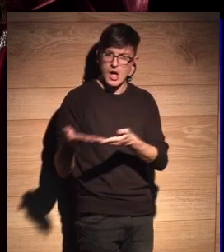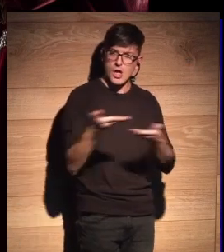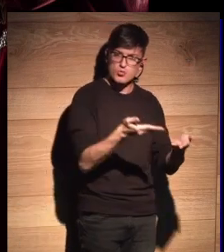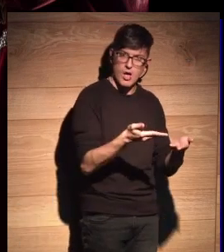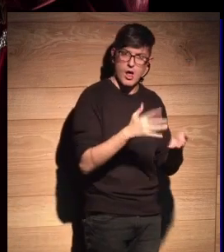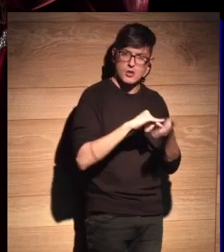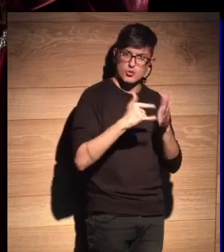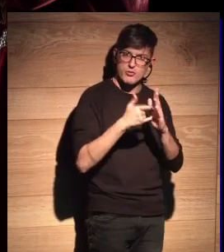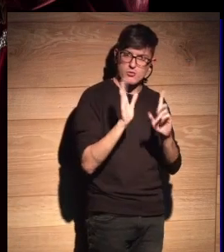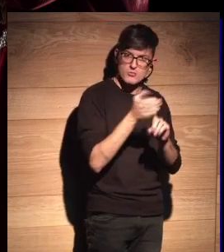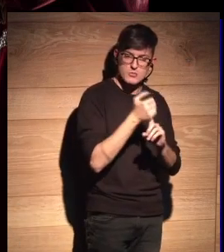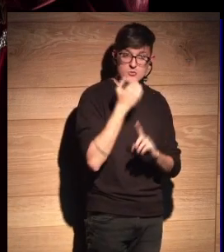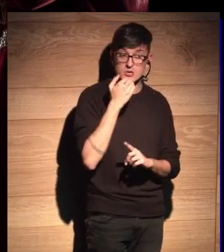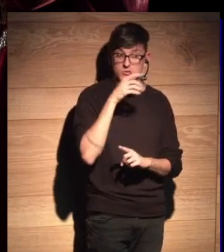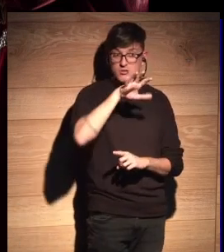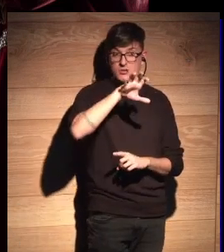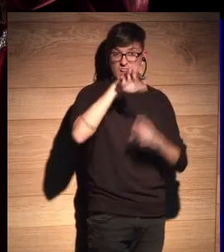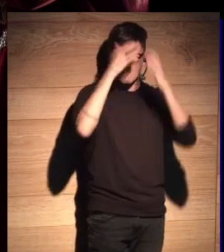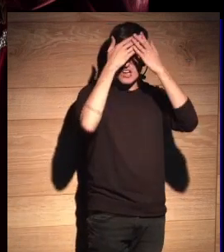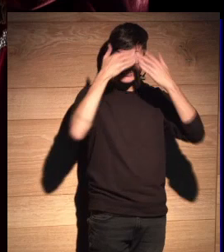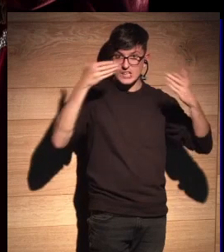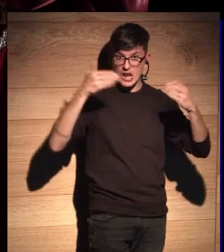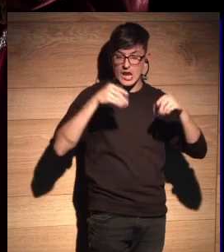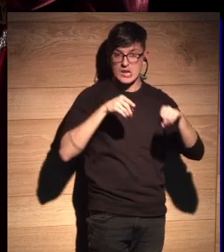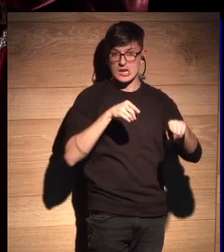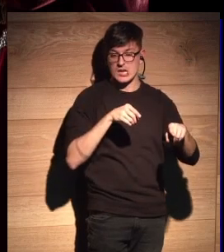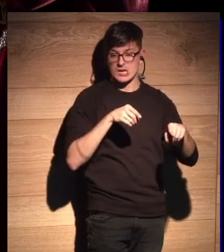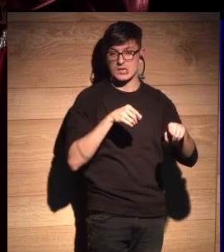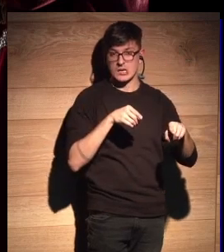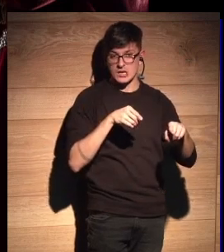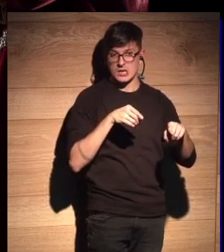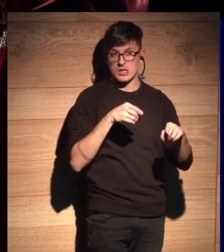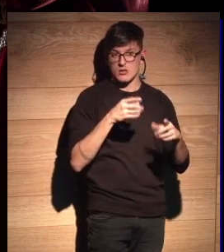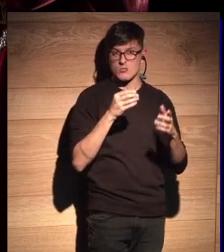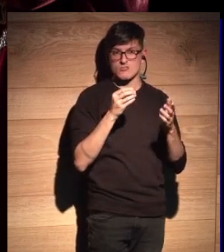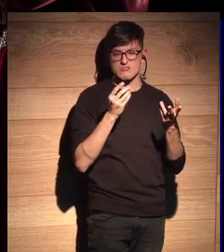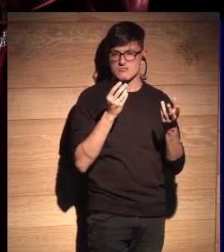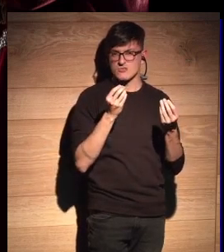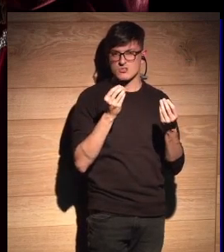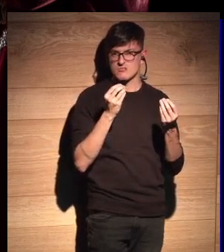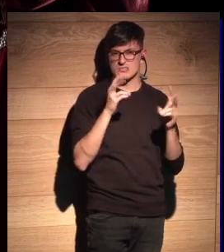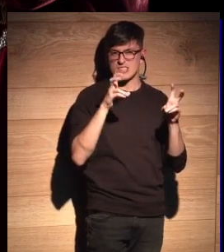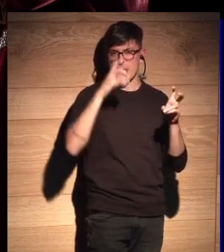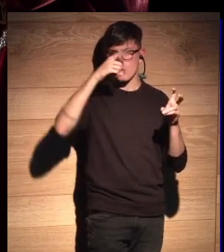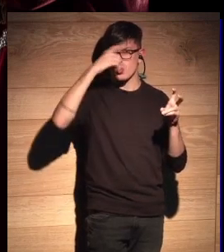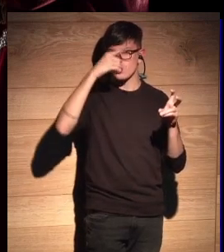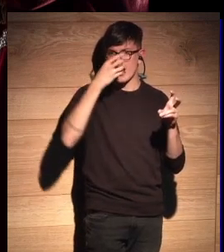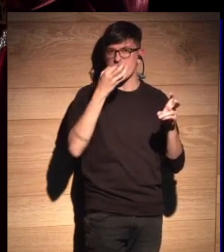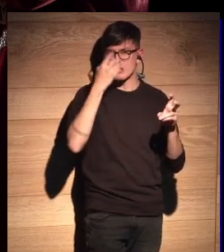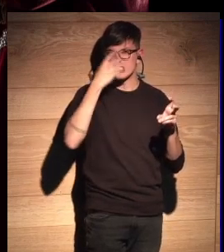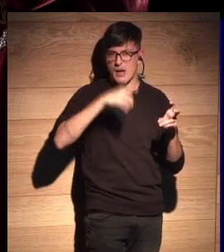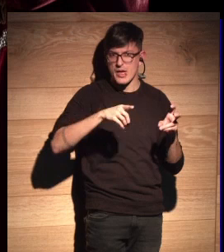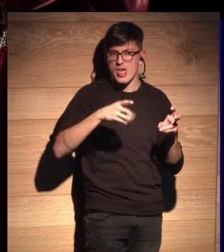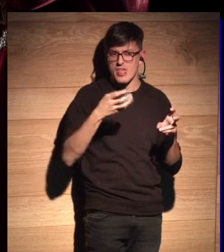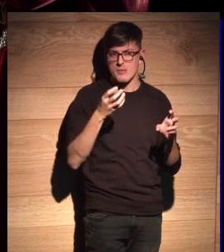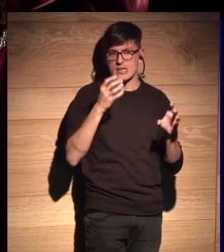where there's cultural questions that you need to be sensitive to, and also there's a